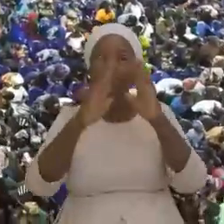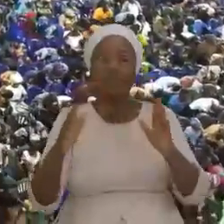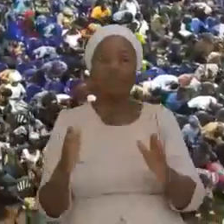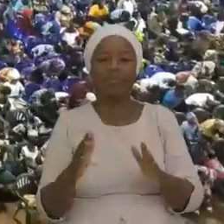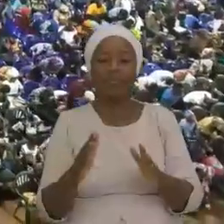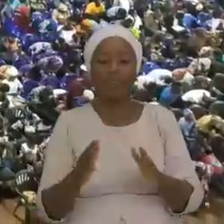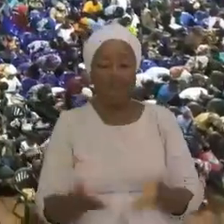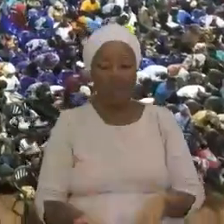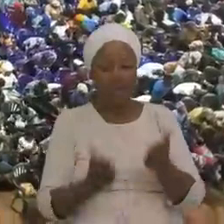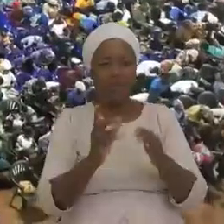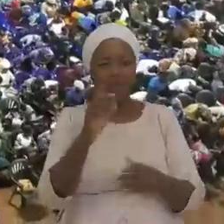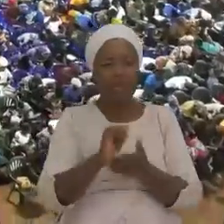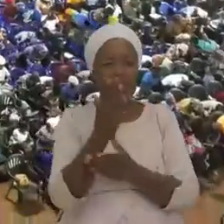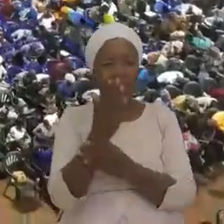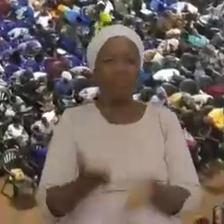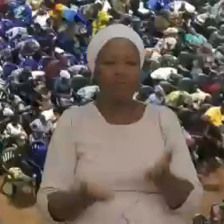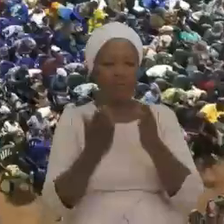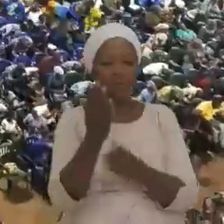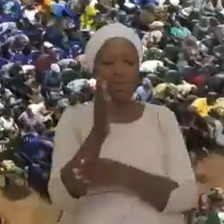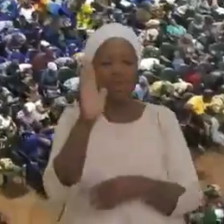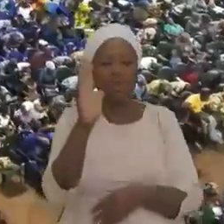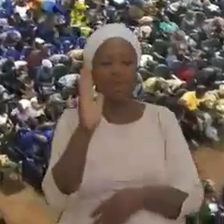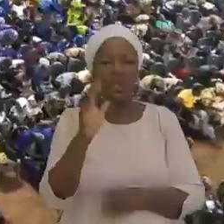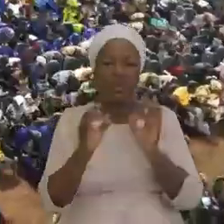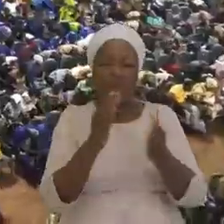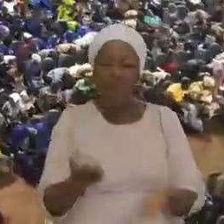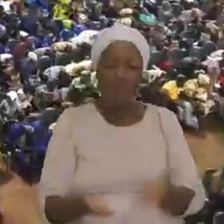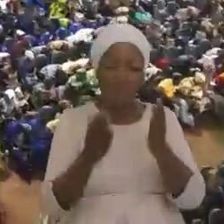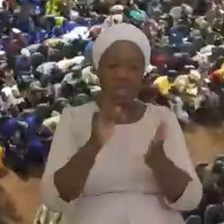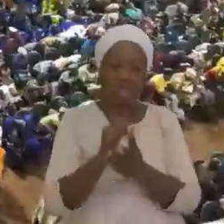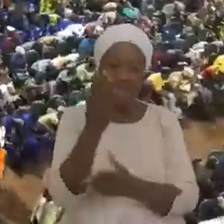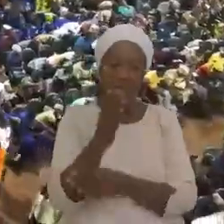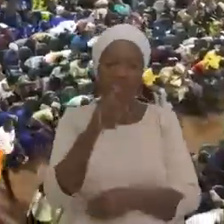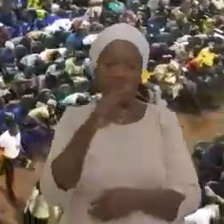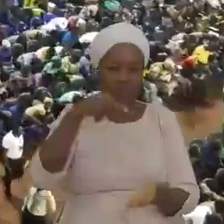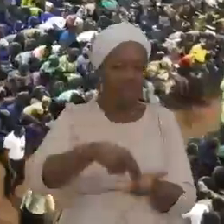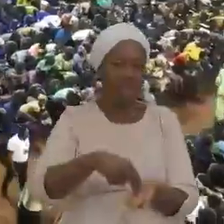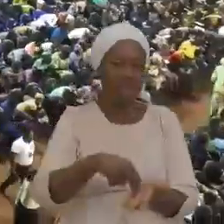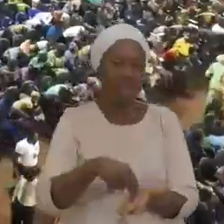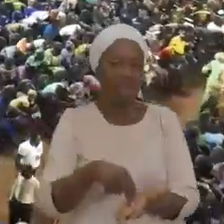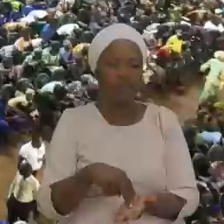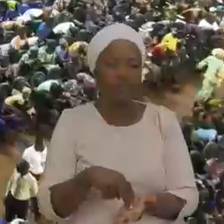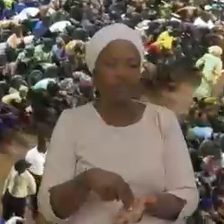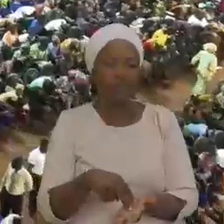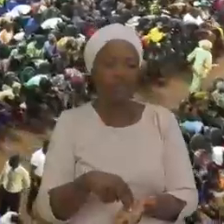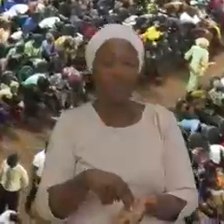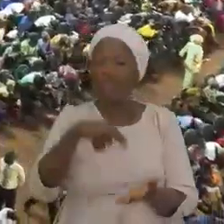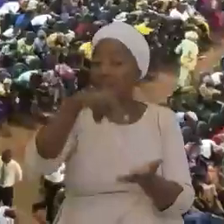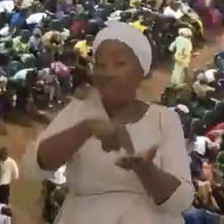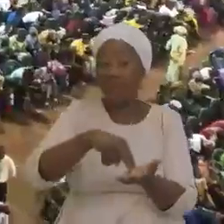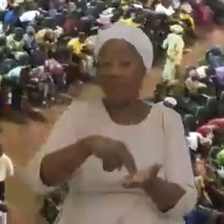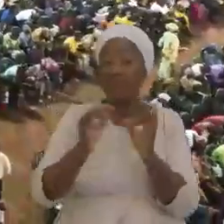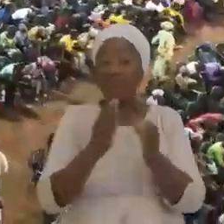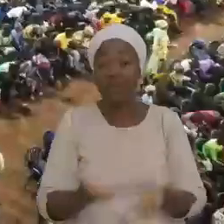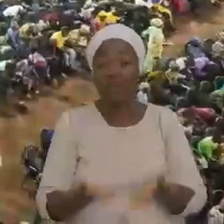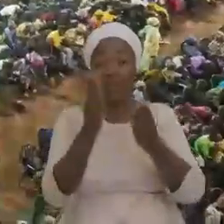Raise up that hand. Raise up that hand. If you are raising up the hand, you will stand up. Stand up if you are raising up your